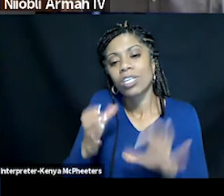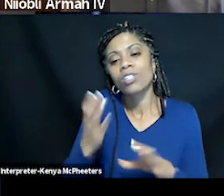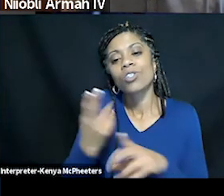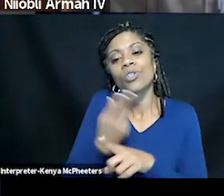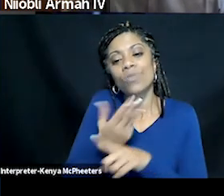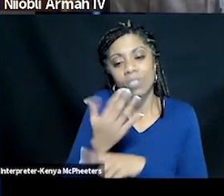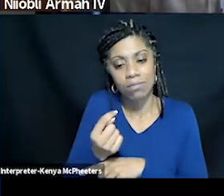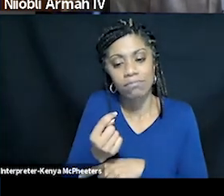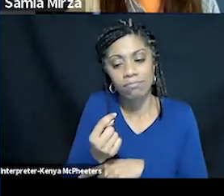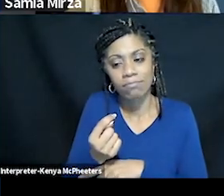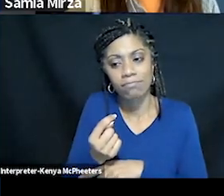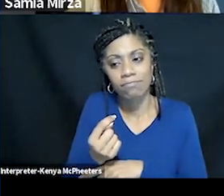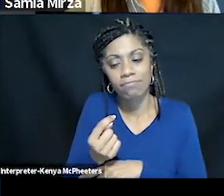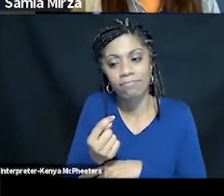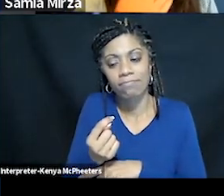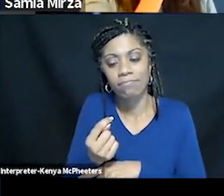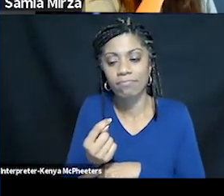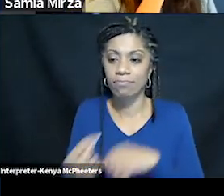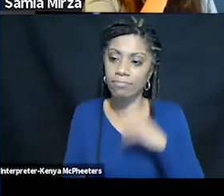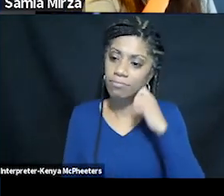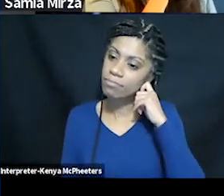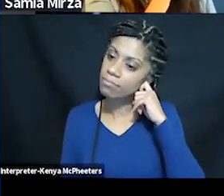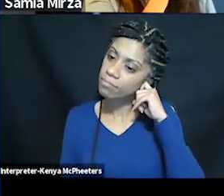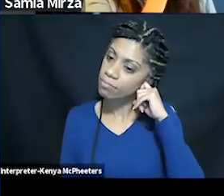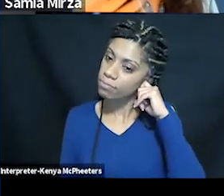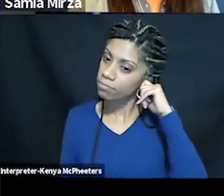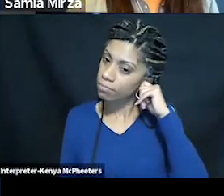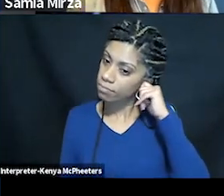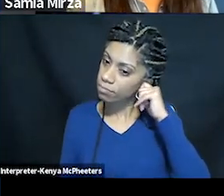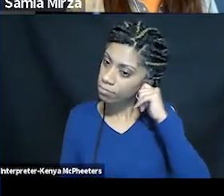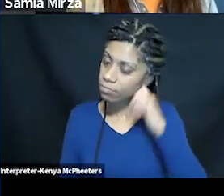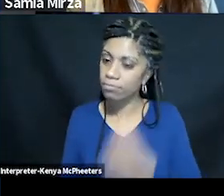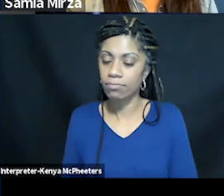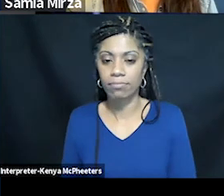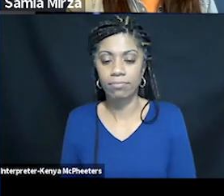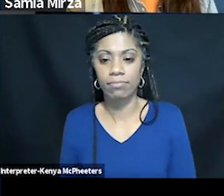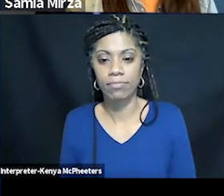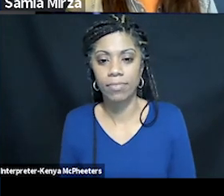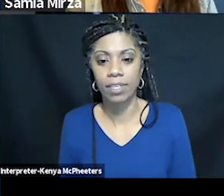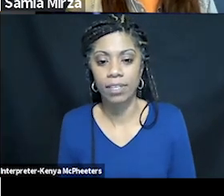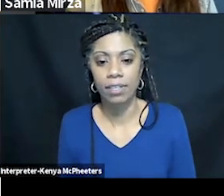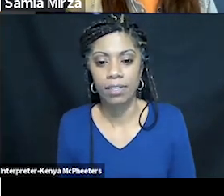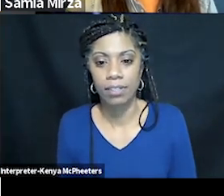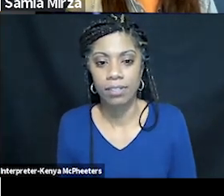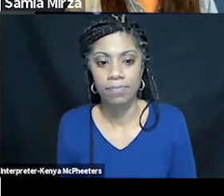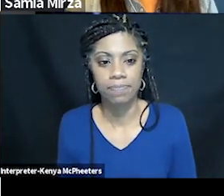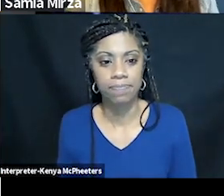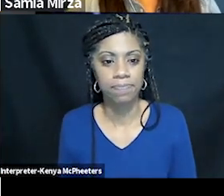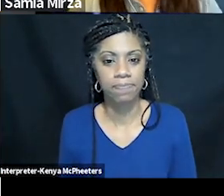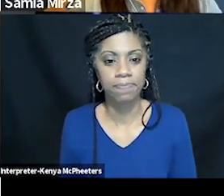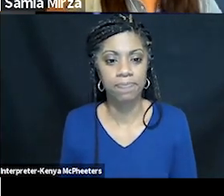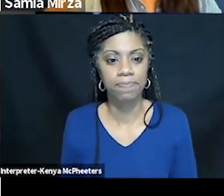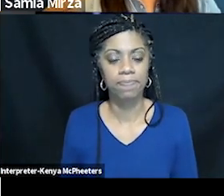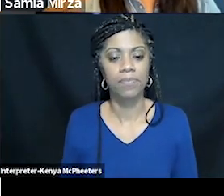tooled. Yeah, absolutely. So let's jump into the website. We can actually just flip to the next slide here.